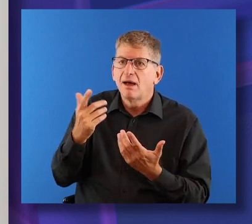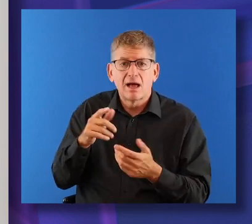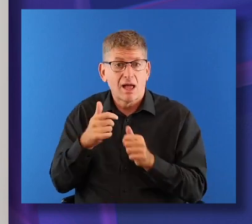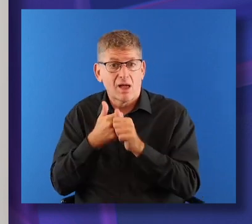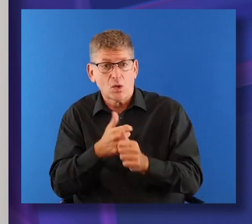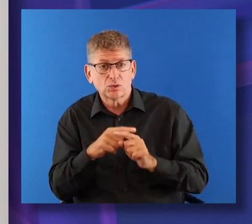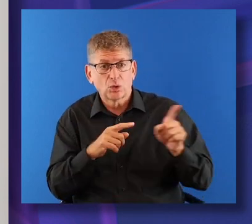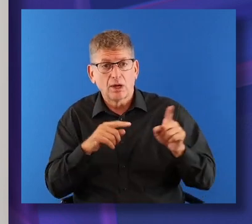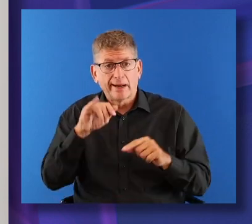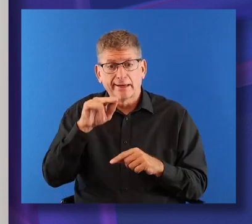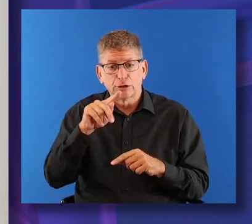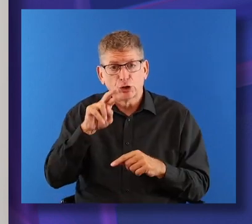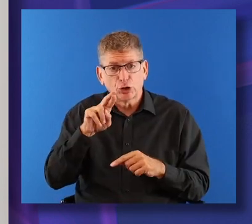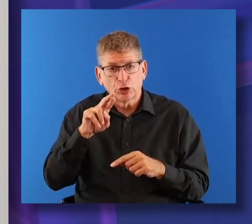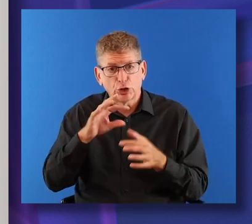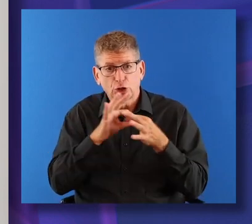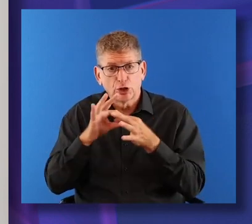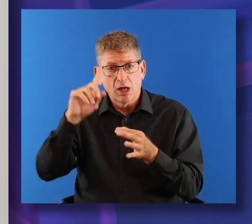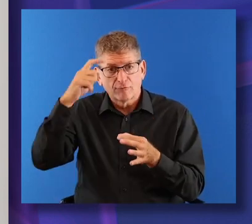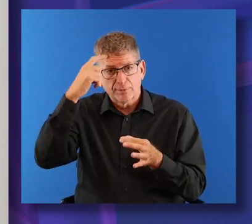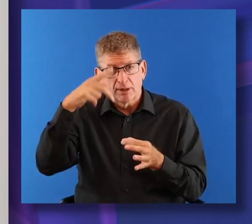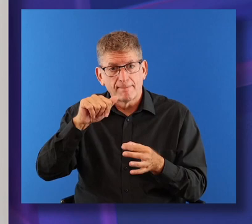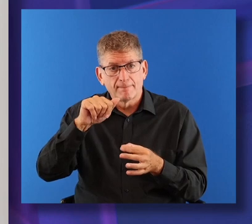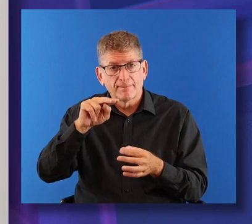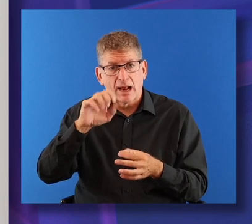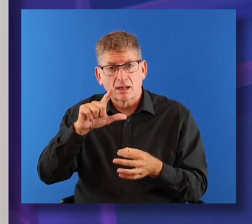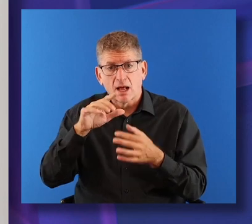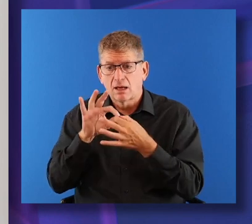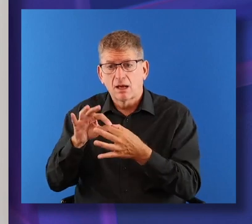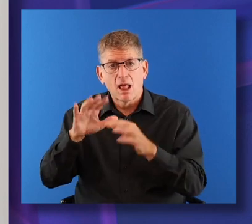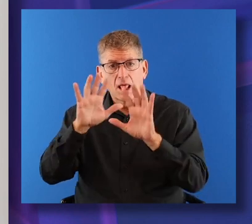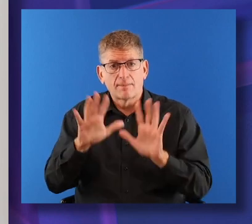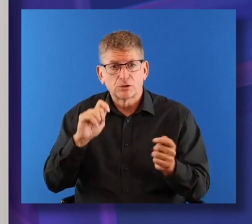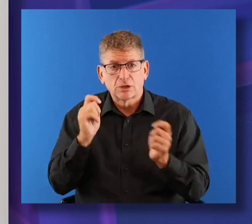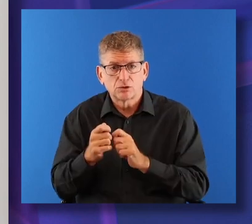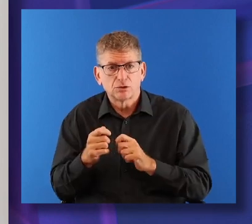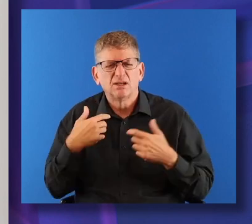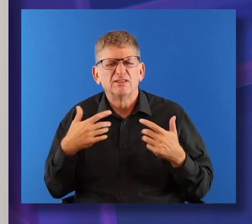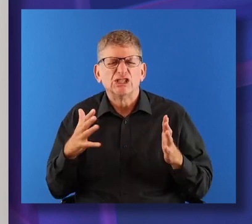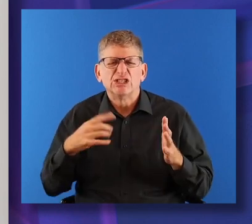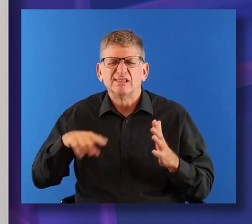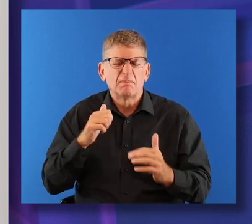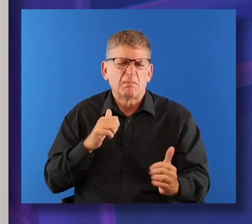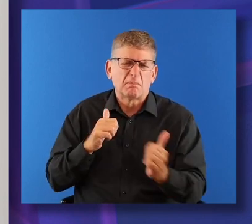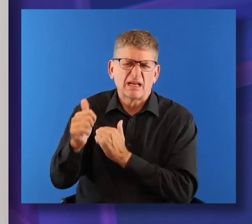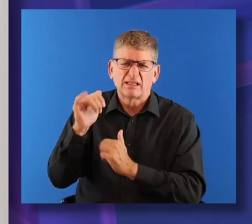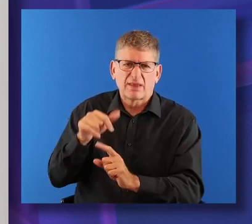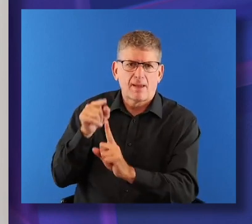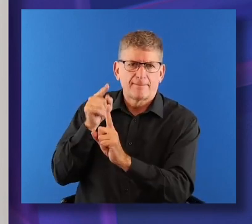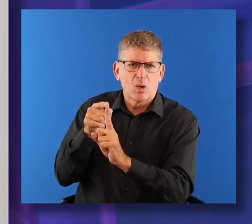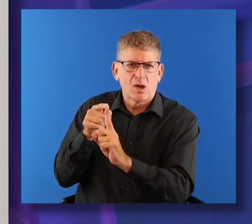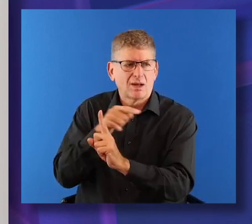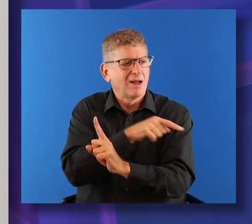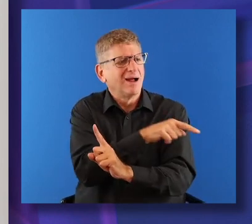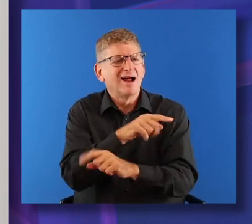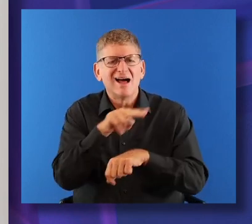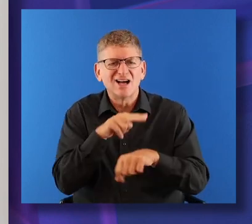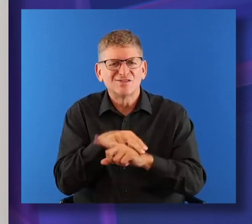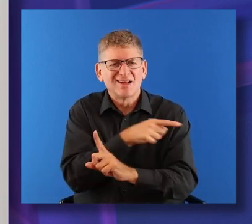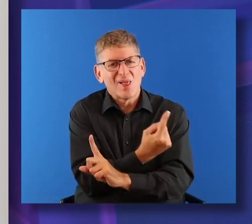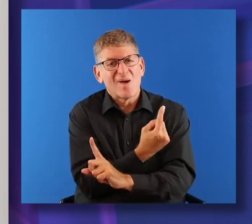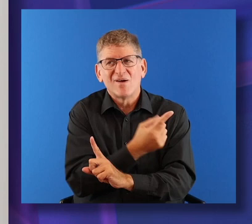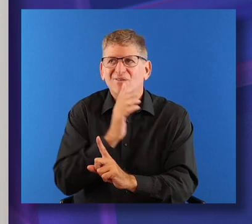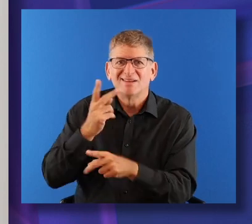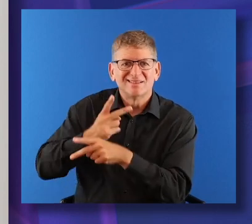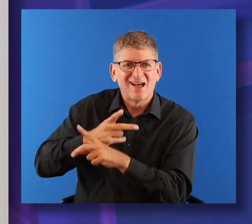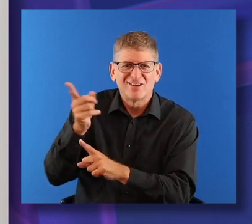atmosphere that, according to the Intergovernmental Panel on Climate Change, we're past the point where natural solutions alone will be sufficient